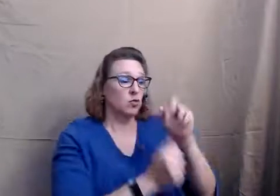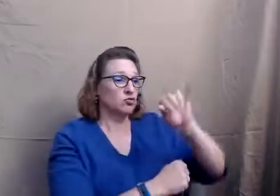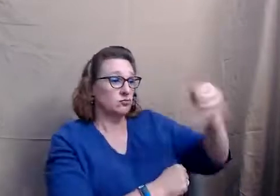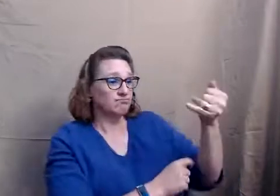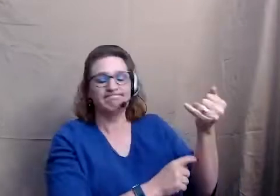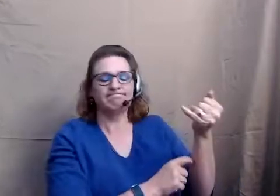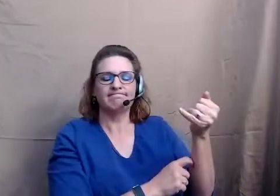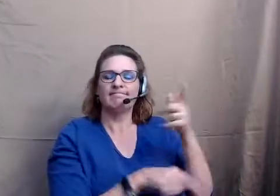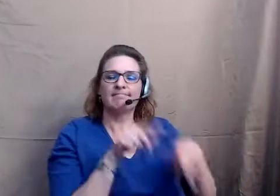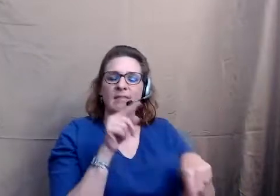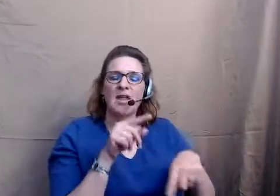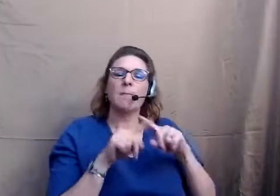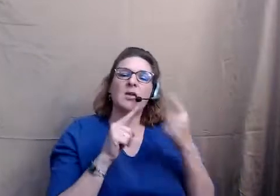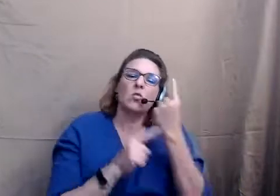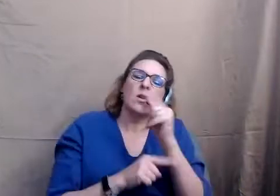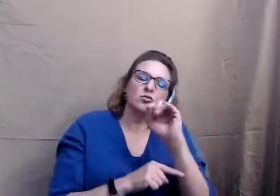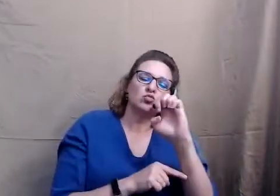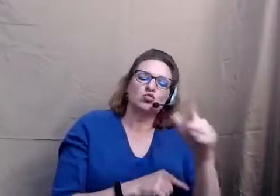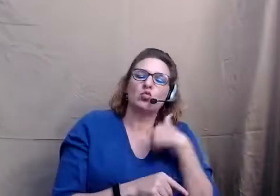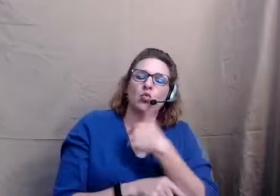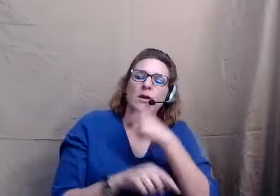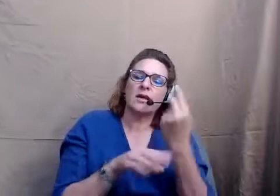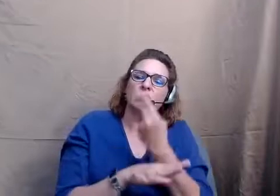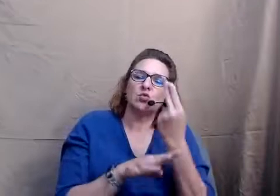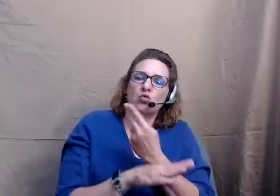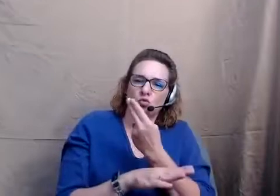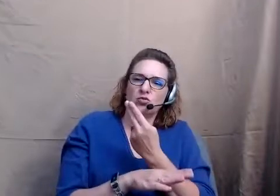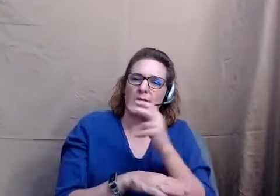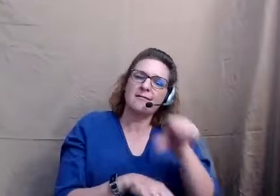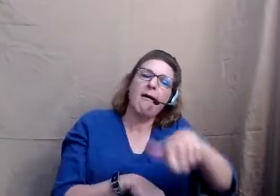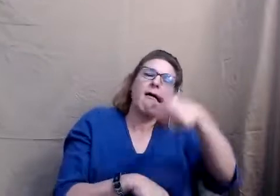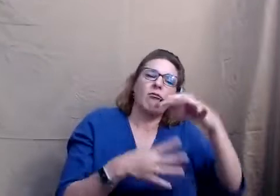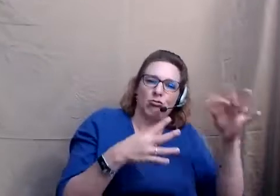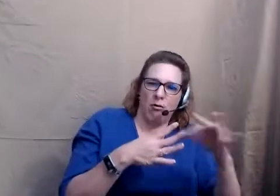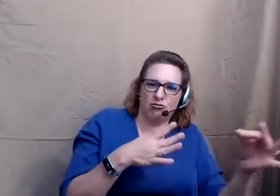many that we could be using as an alternative to the criminal legal system.